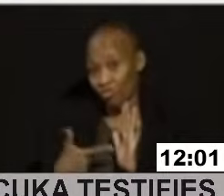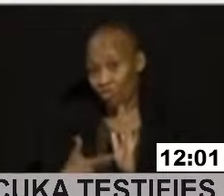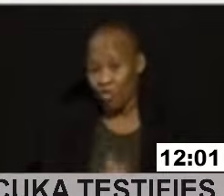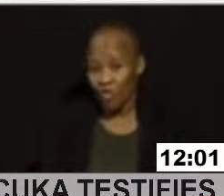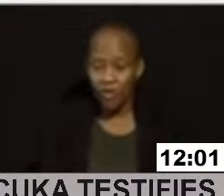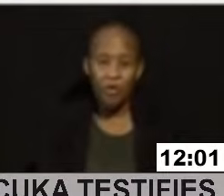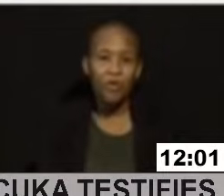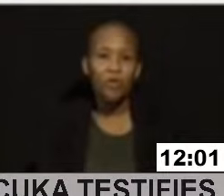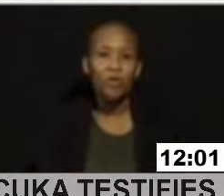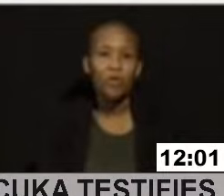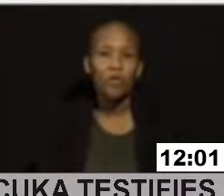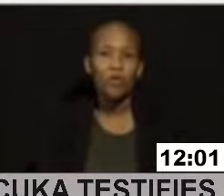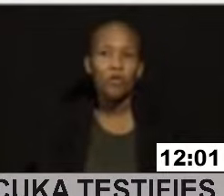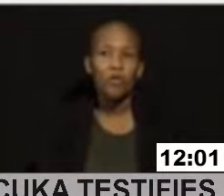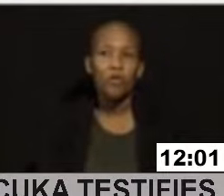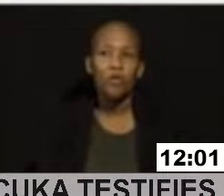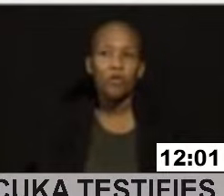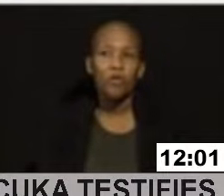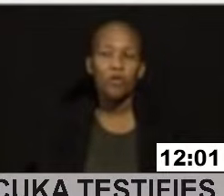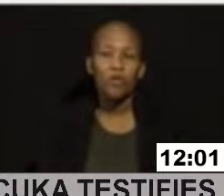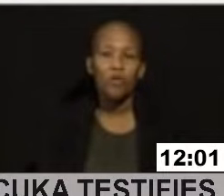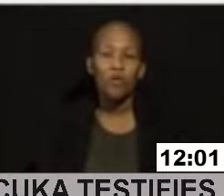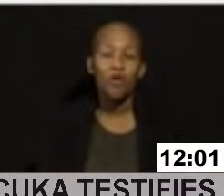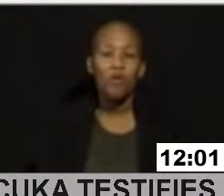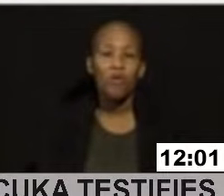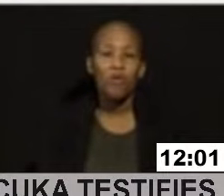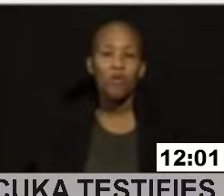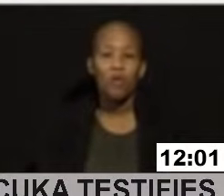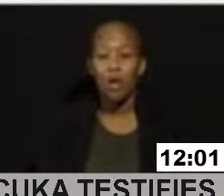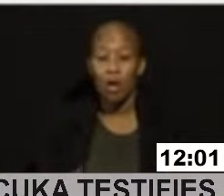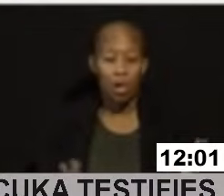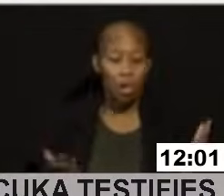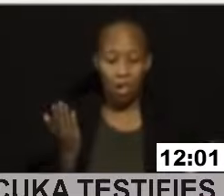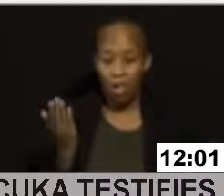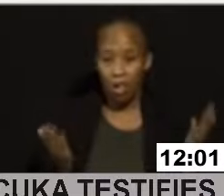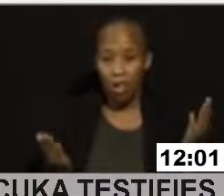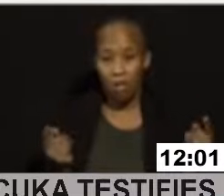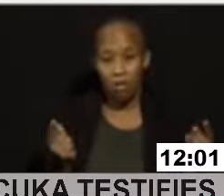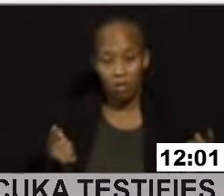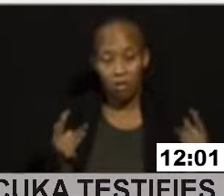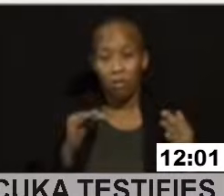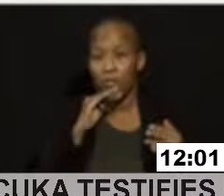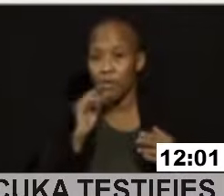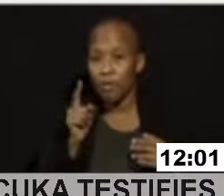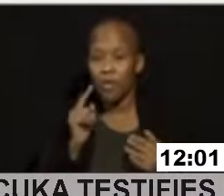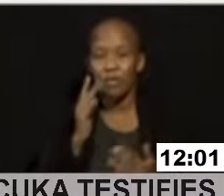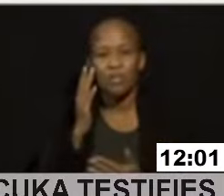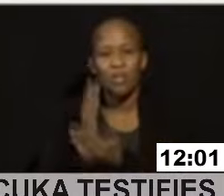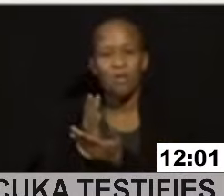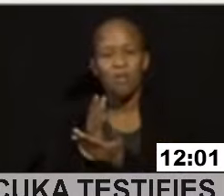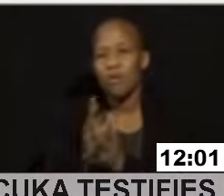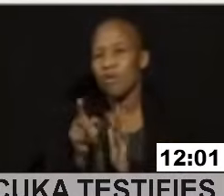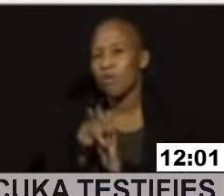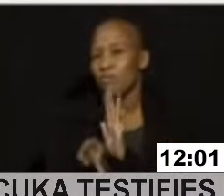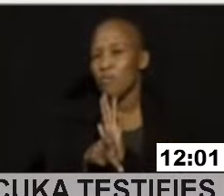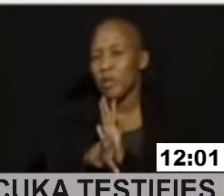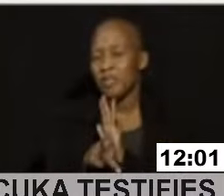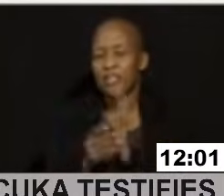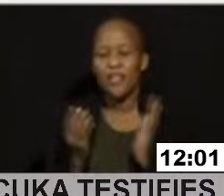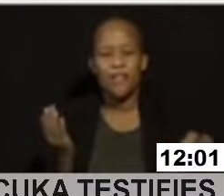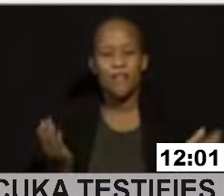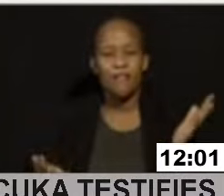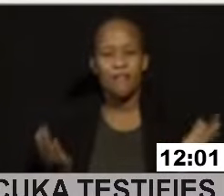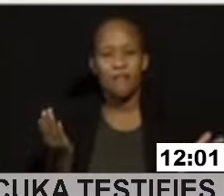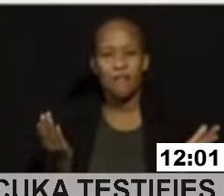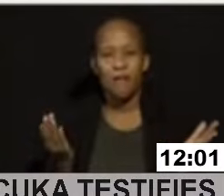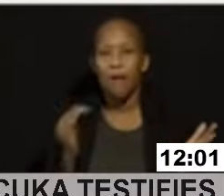So what it therefore means is that in determining the policy, one has to work